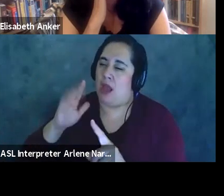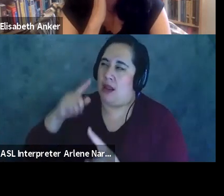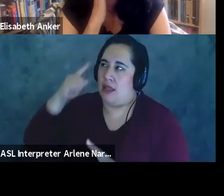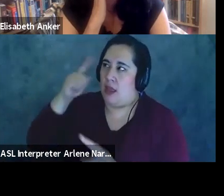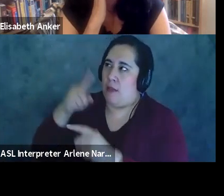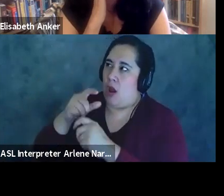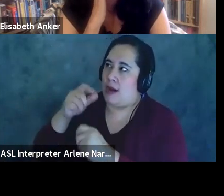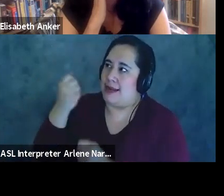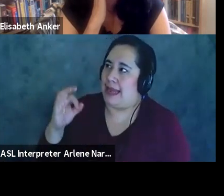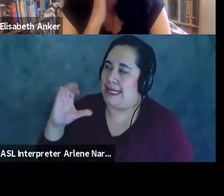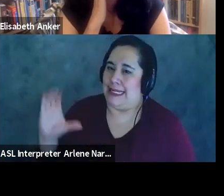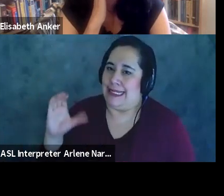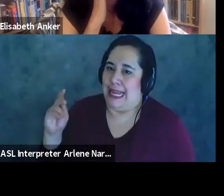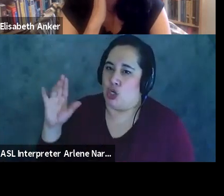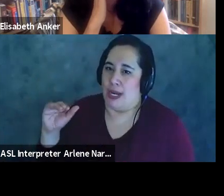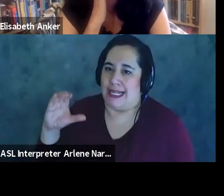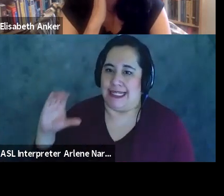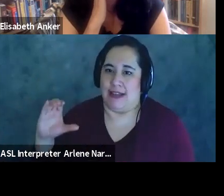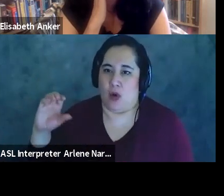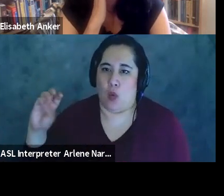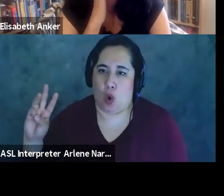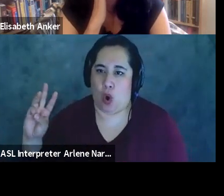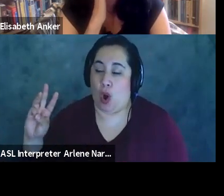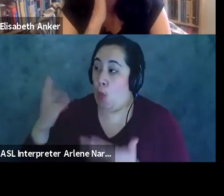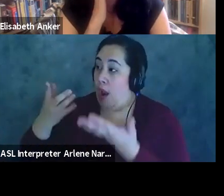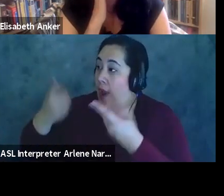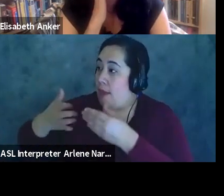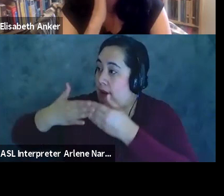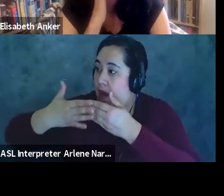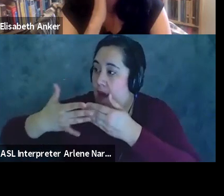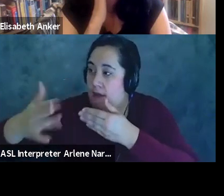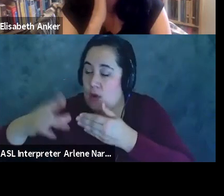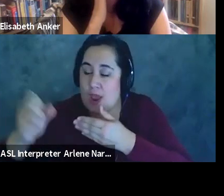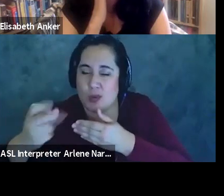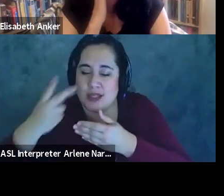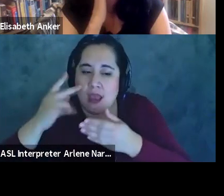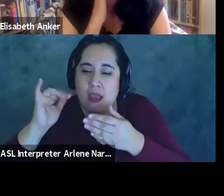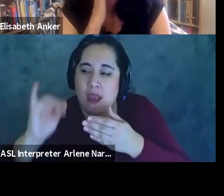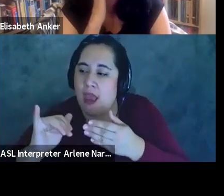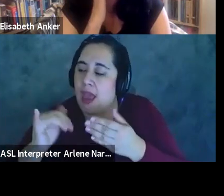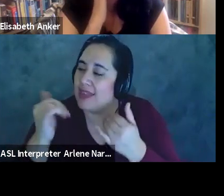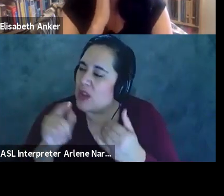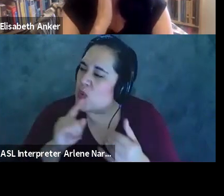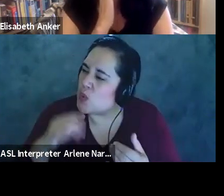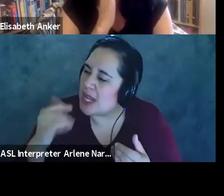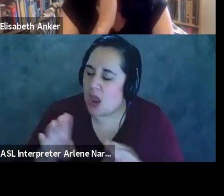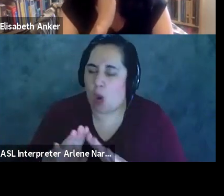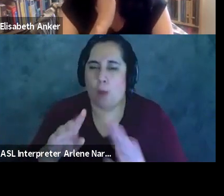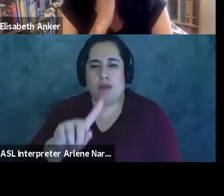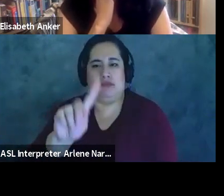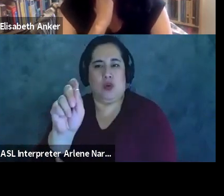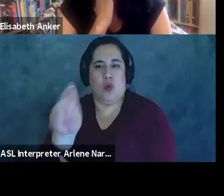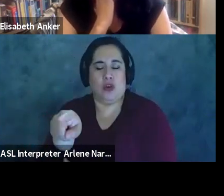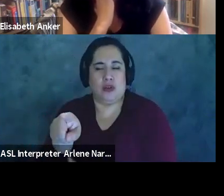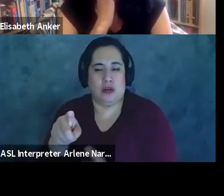Civil War and its afterlives in the US, we see all these ways in which actually that was a really open question about